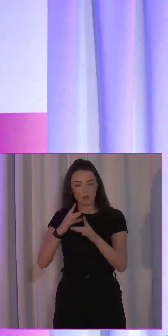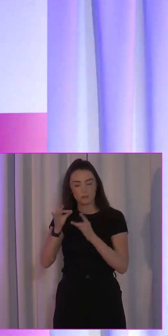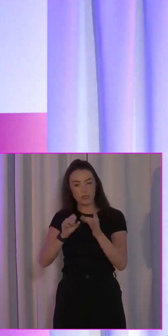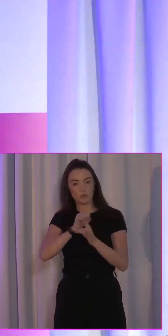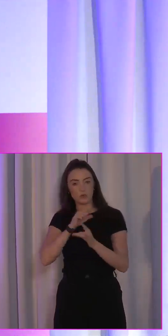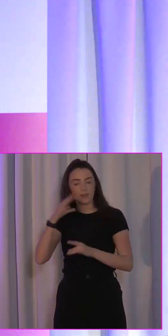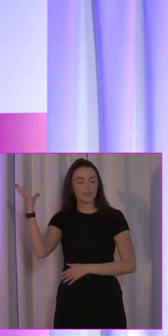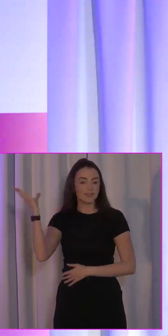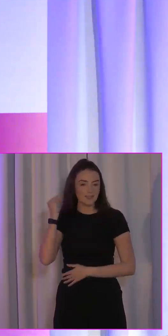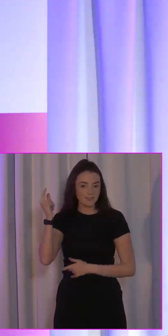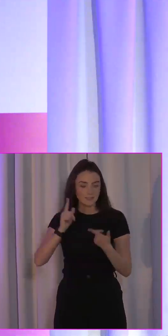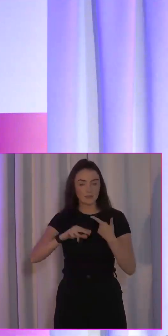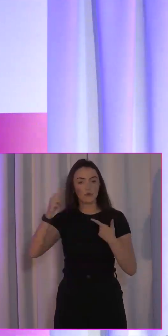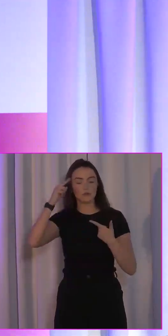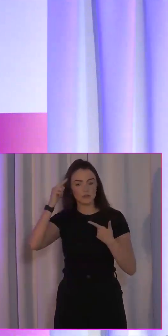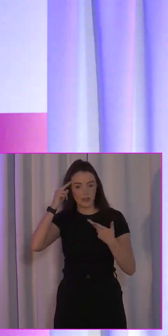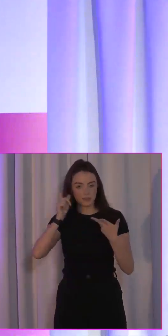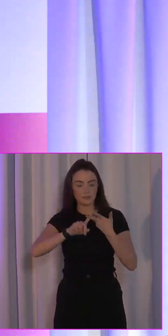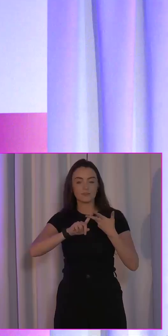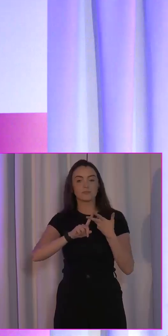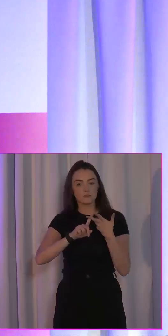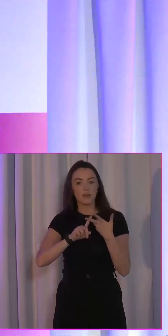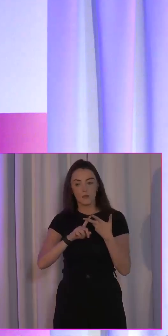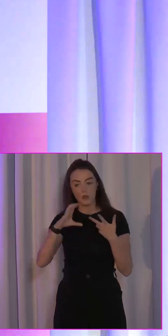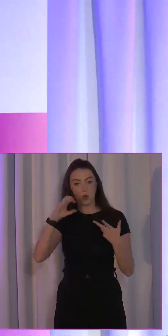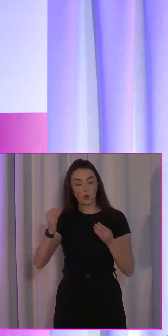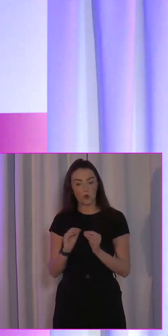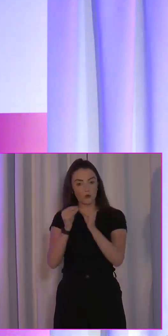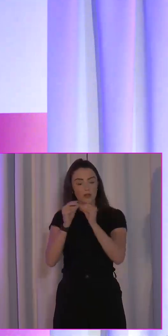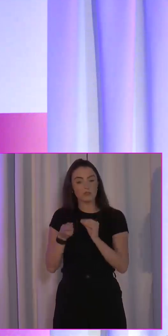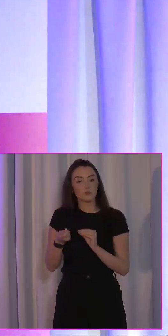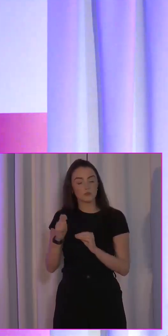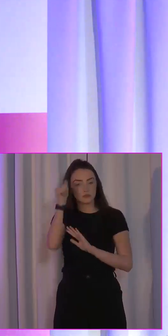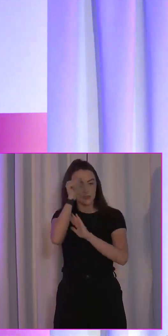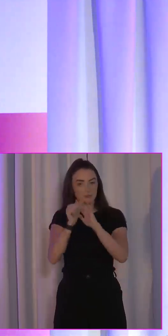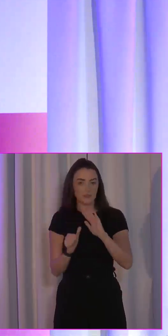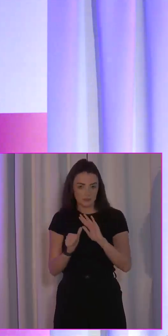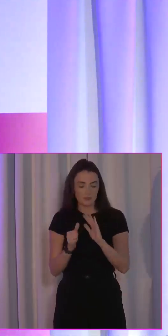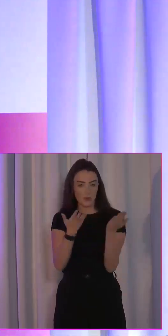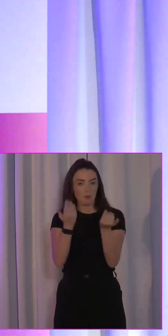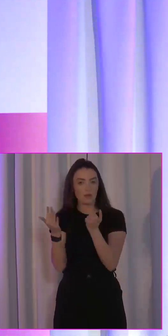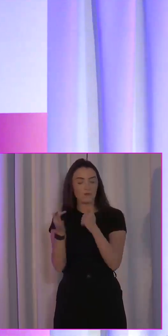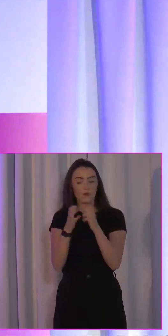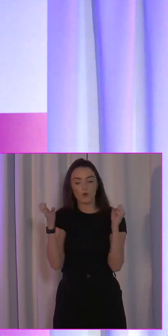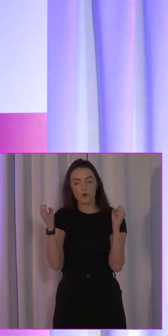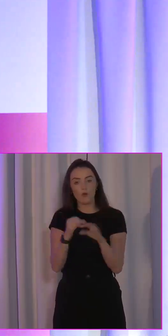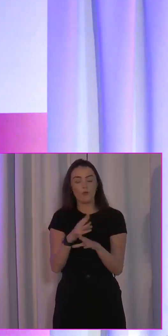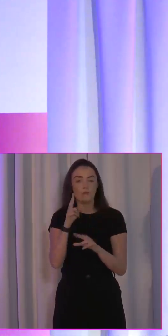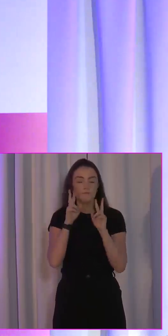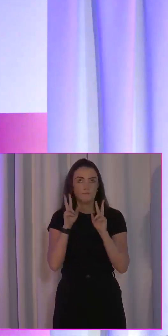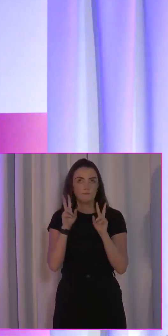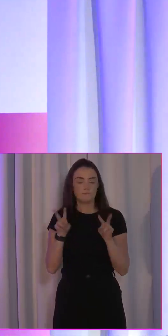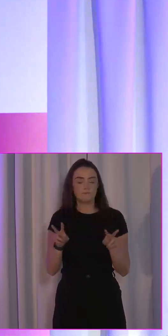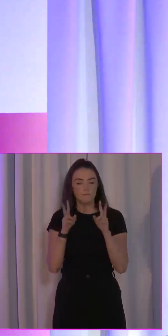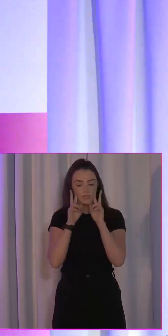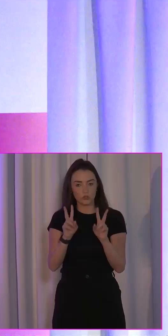we listen, we understand and we co-create a tourism experience that is welcome to all visitors.